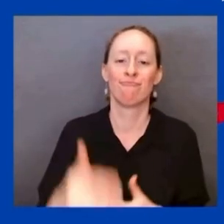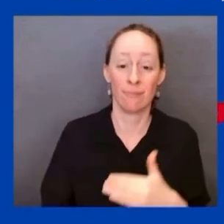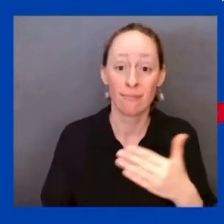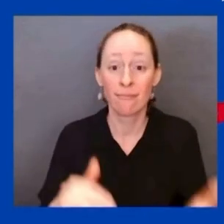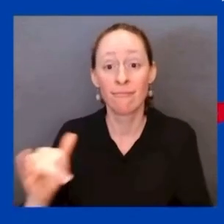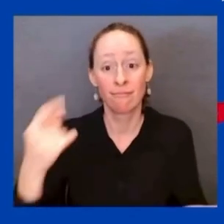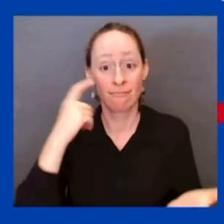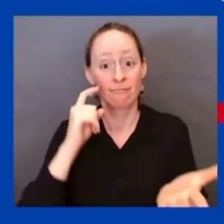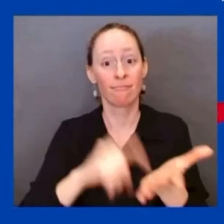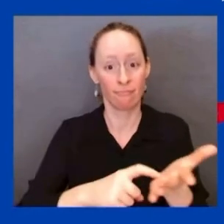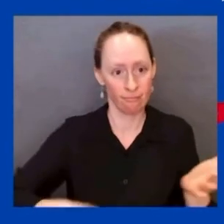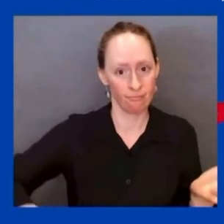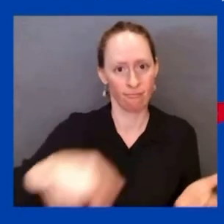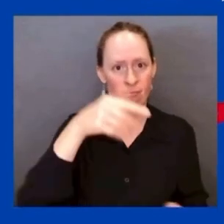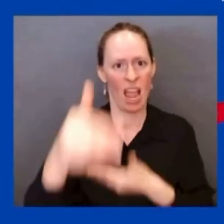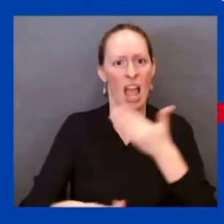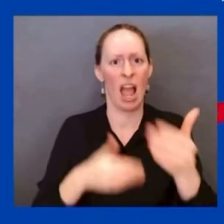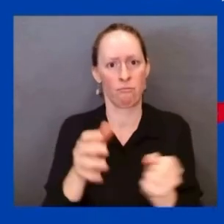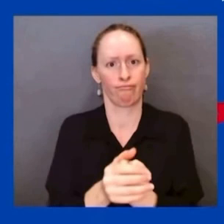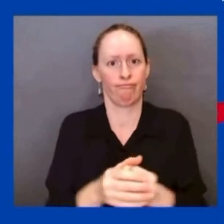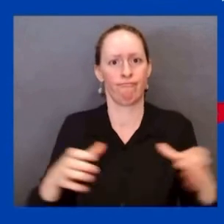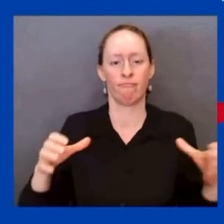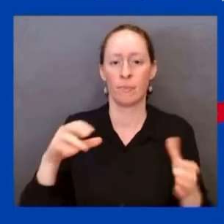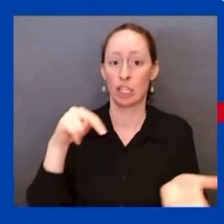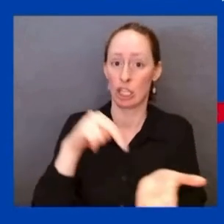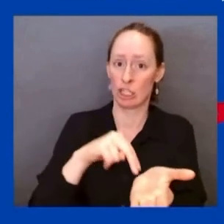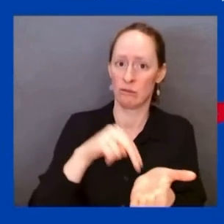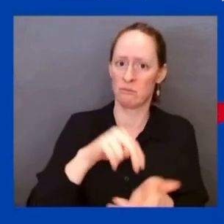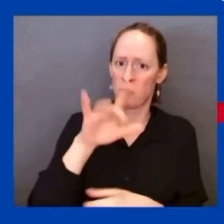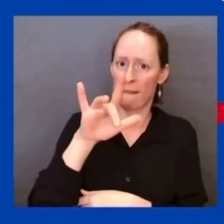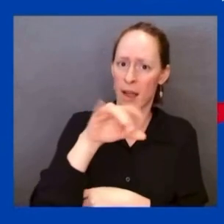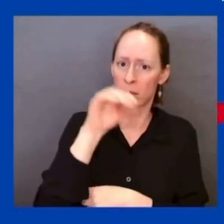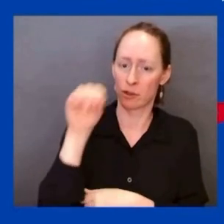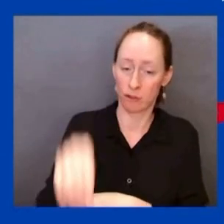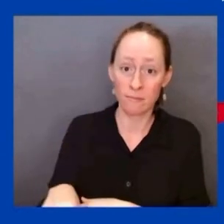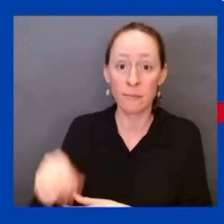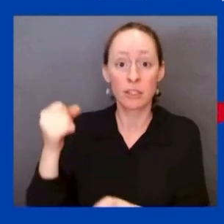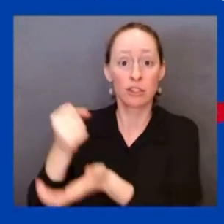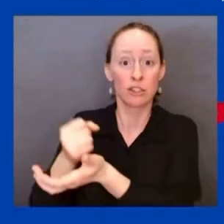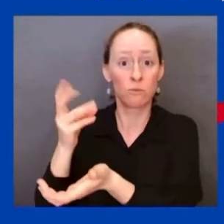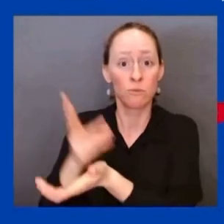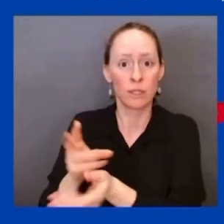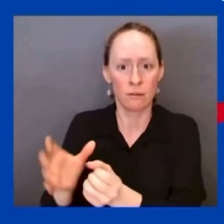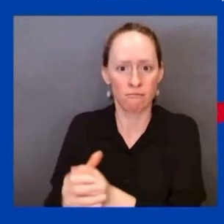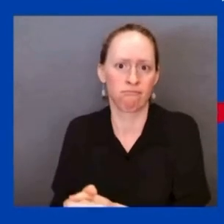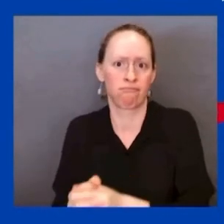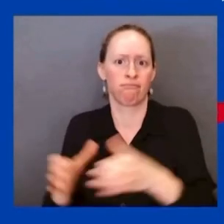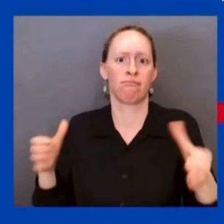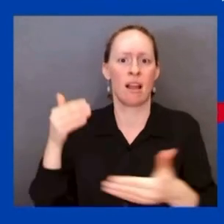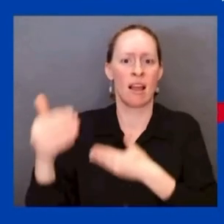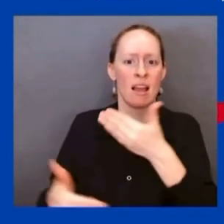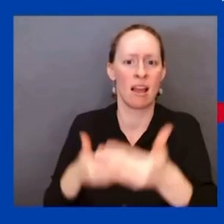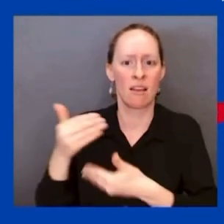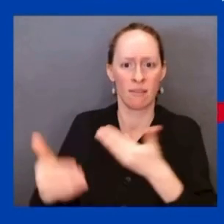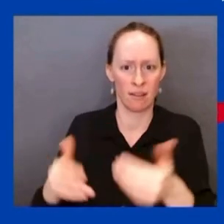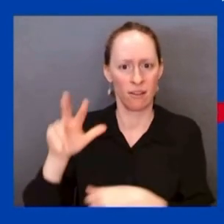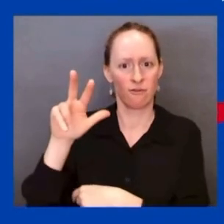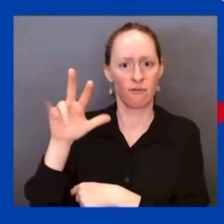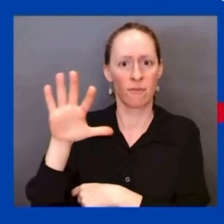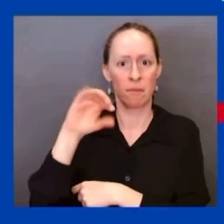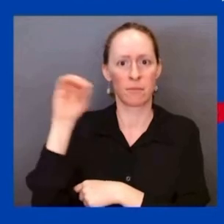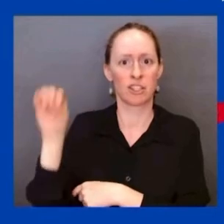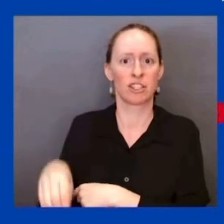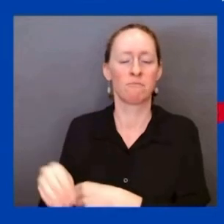is up 43%. But we're just getting started. You know, we expect teachers to solve every problem, every